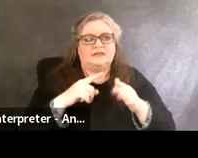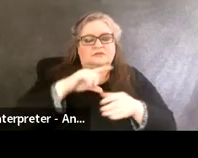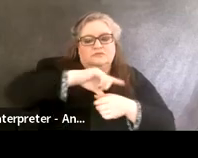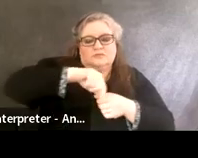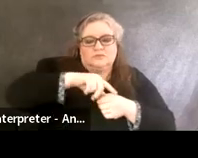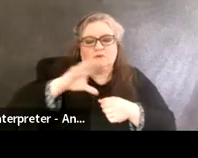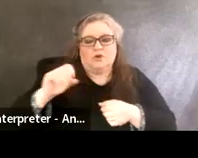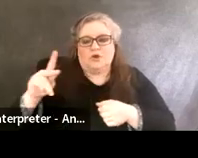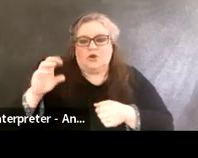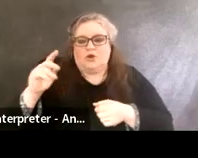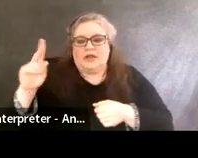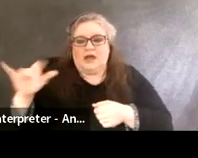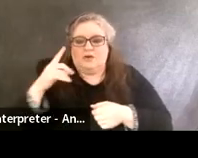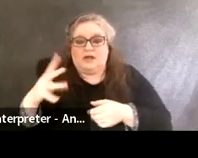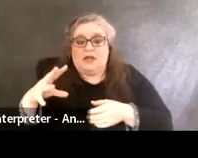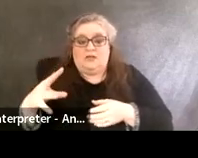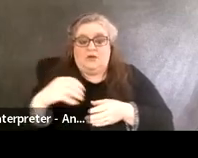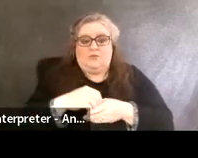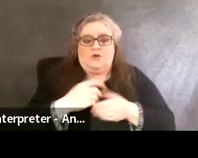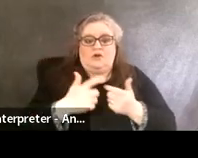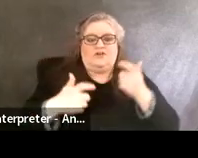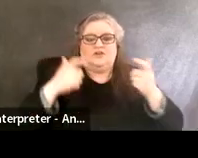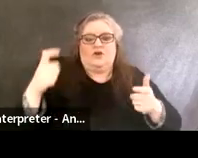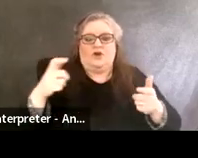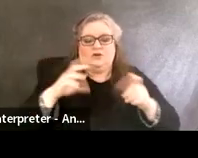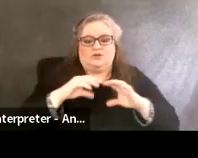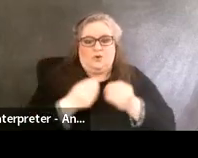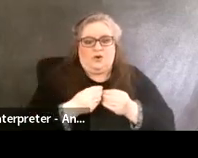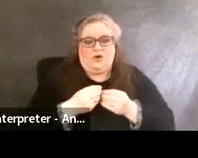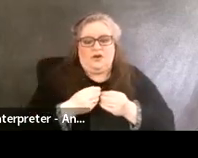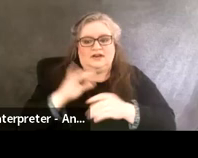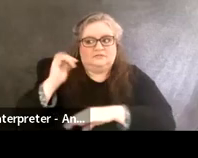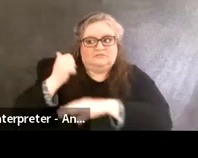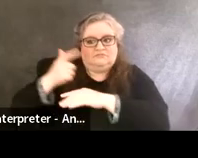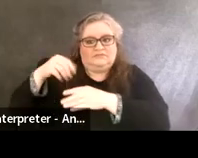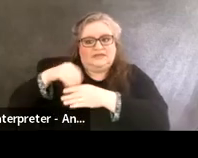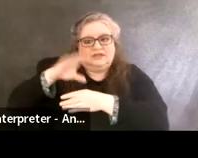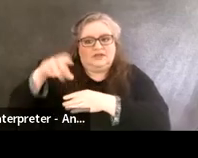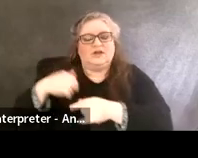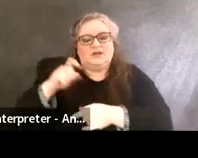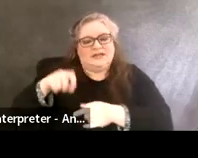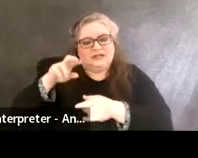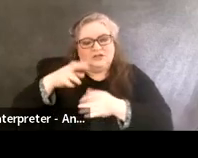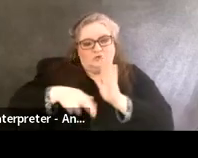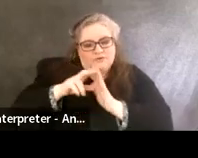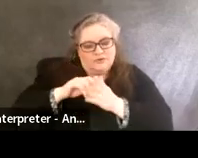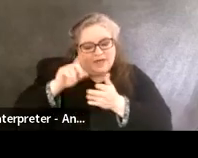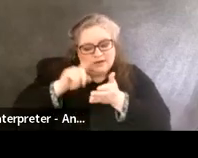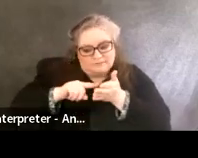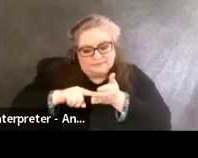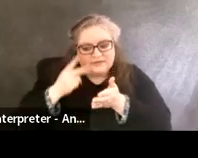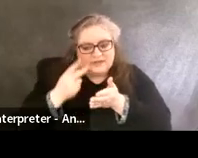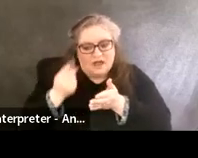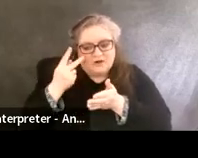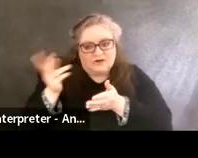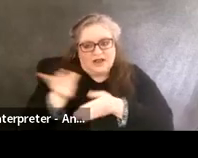County and they're part of a larger organization that's based in Chicago, we might need to review that a little bit more closely to understand what that